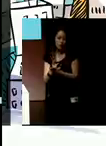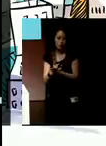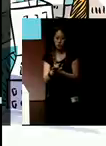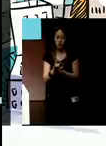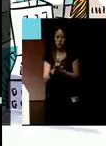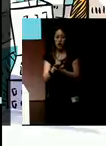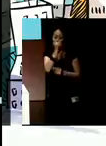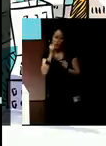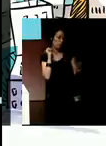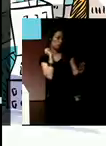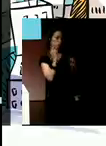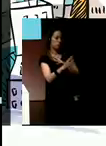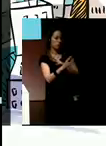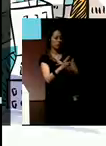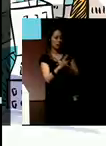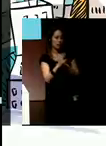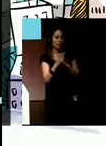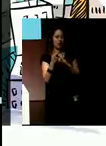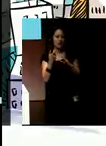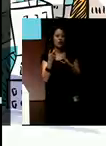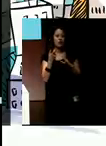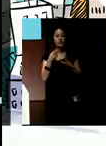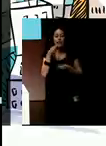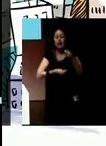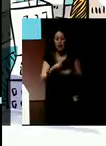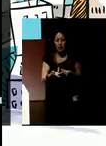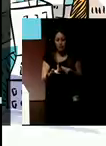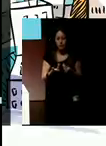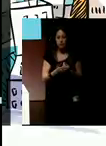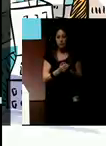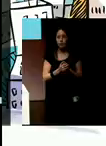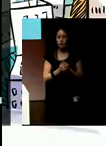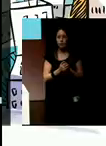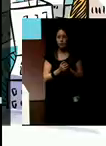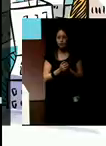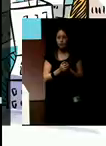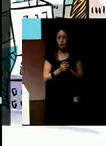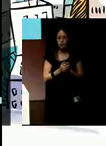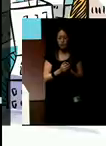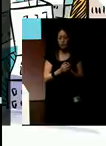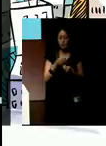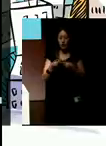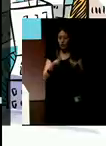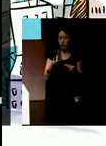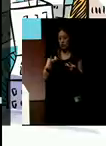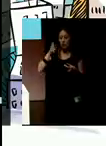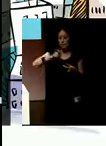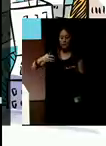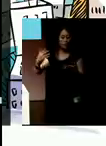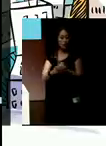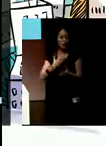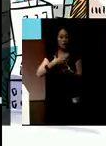people living independently and being able to take part of everything that the modern society